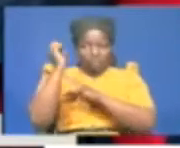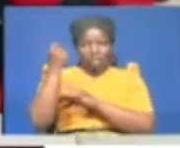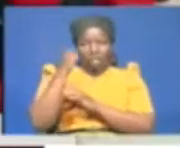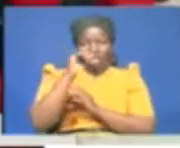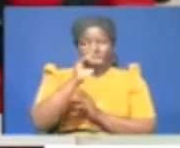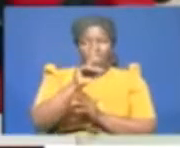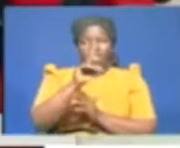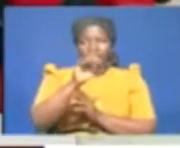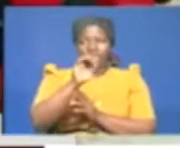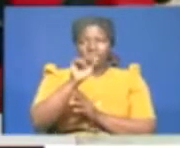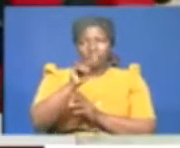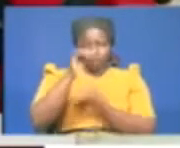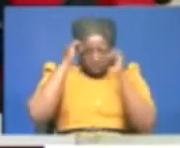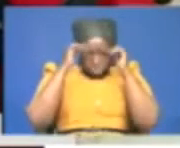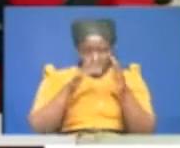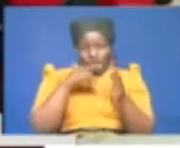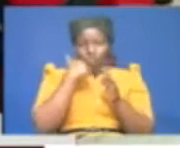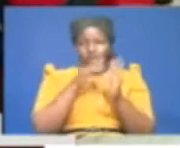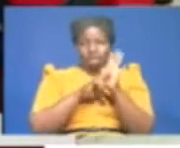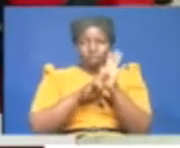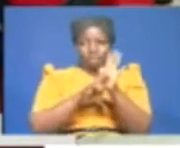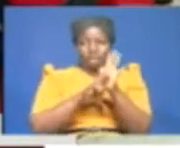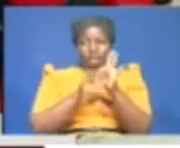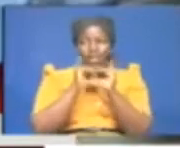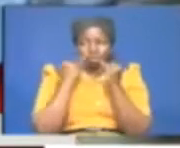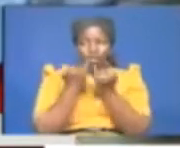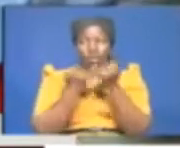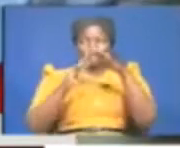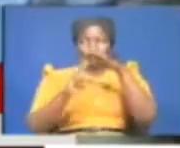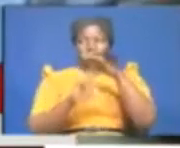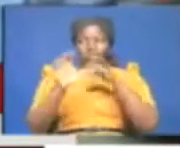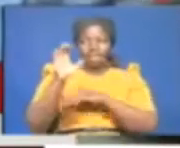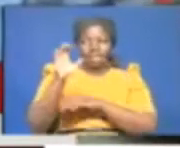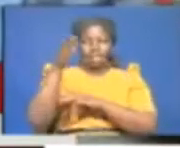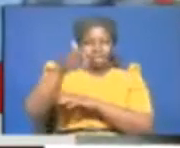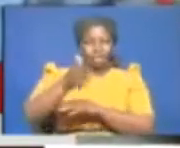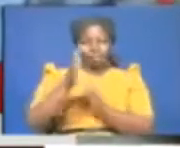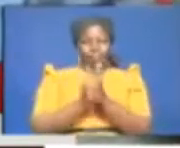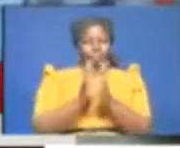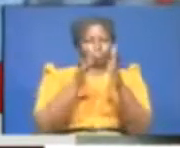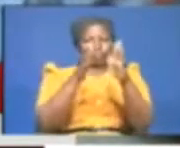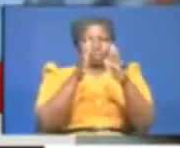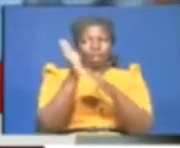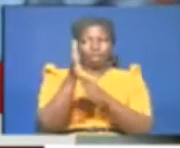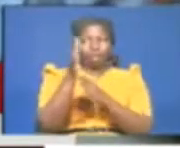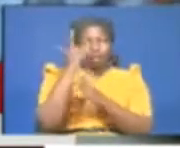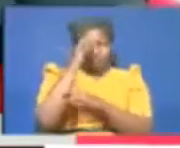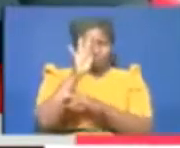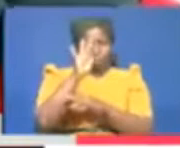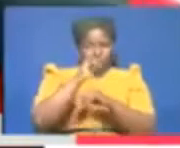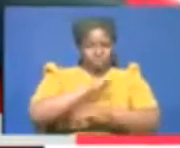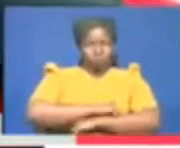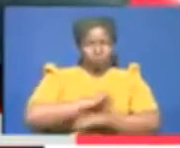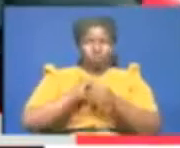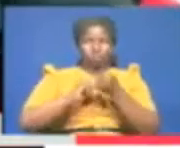Kinywa, who represented the institution's vice chancellor at the ceremony, hailed the embassy for the scholarships, saying that their words will